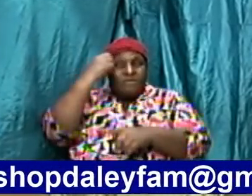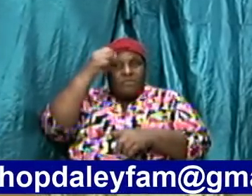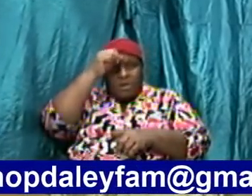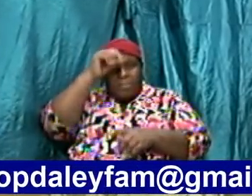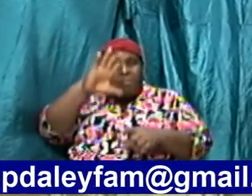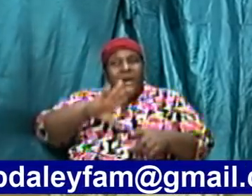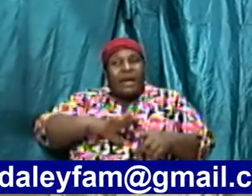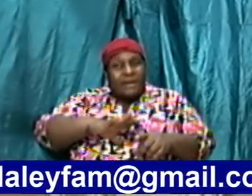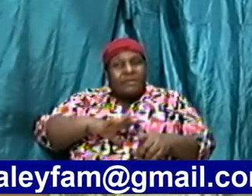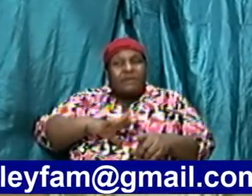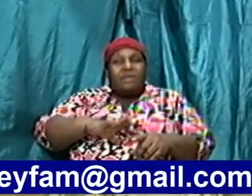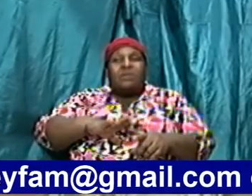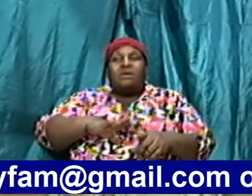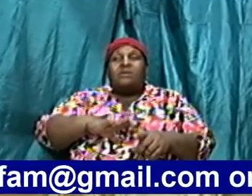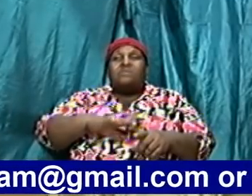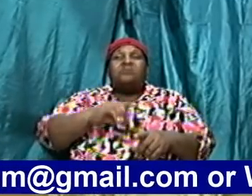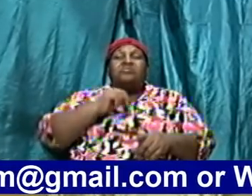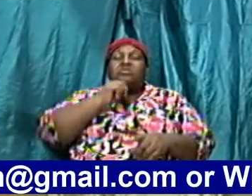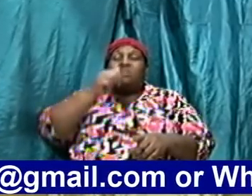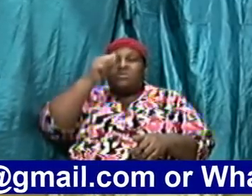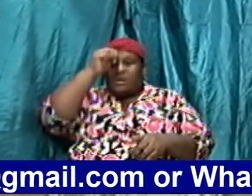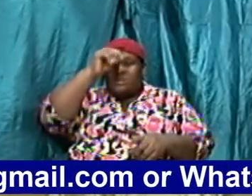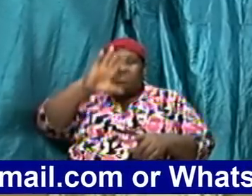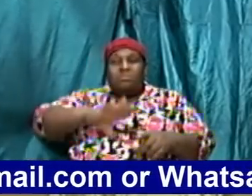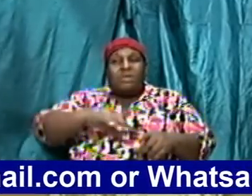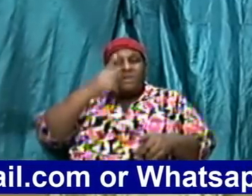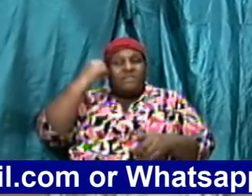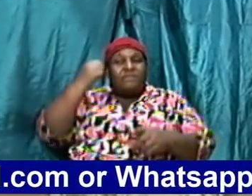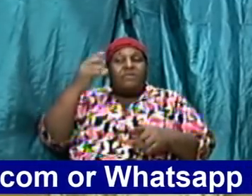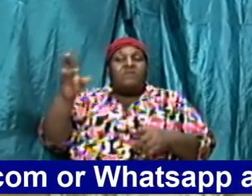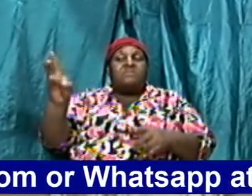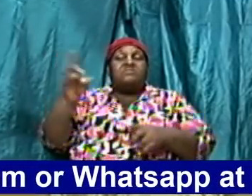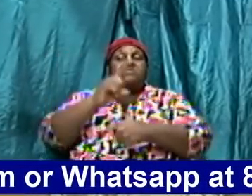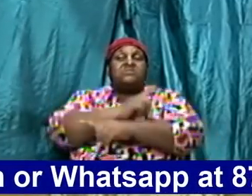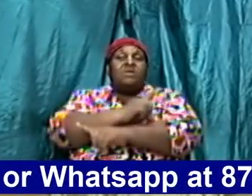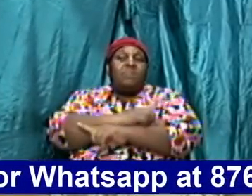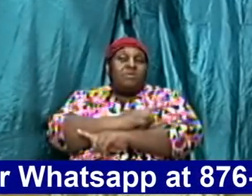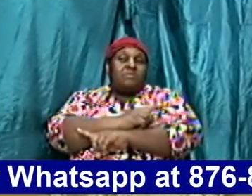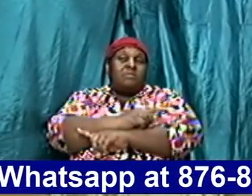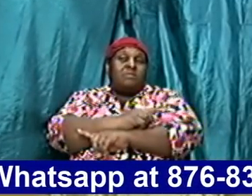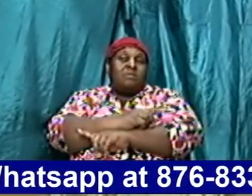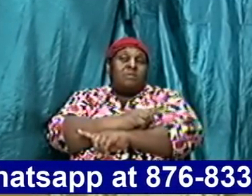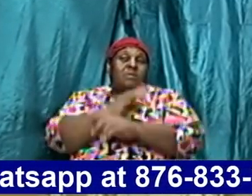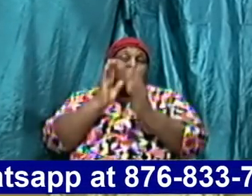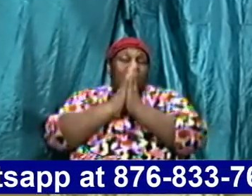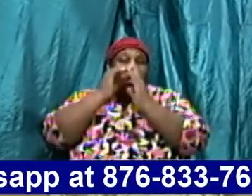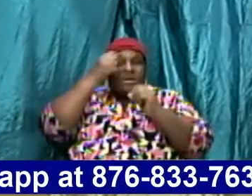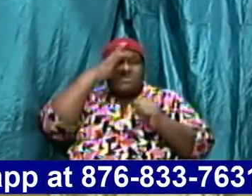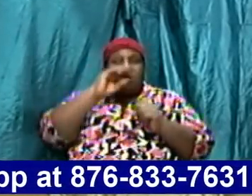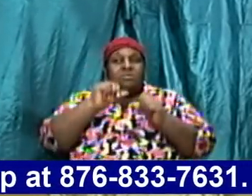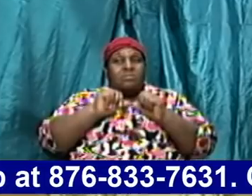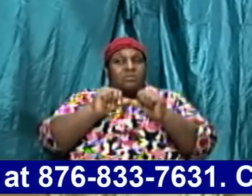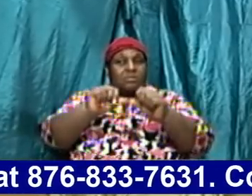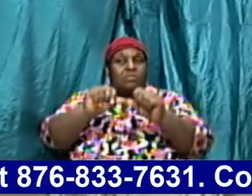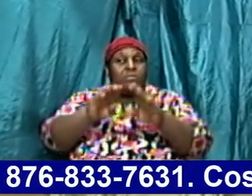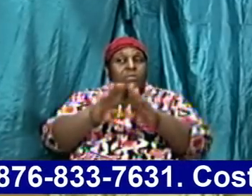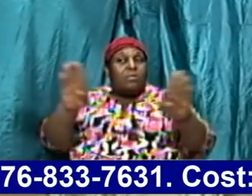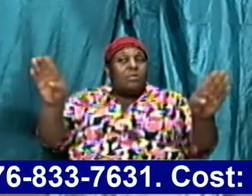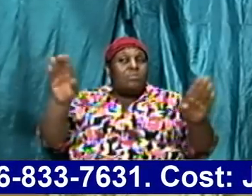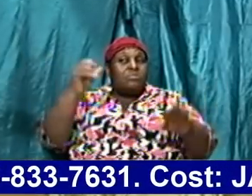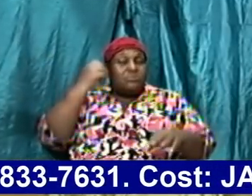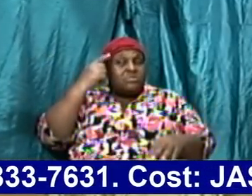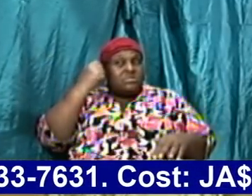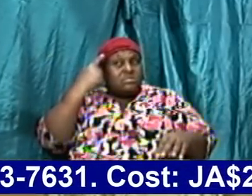have an understanding of the foundation of the Old Testament. And let us ask God to continue to open our understanding.